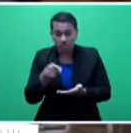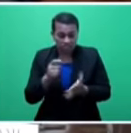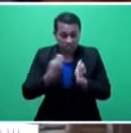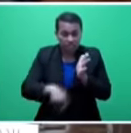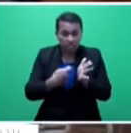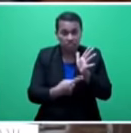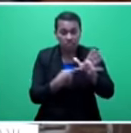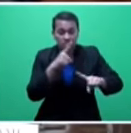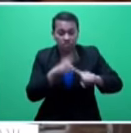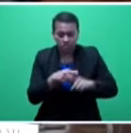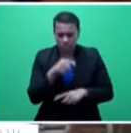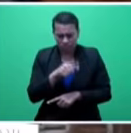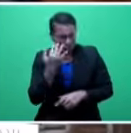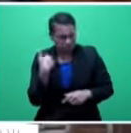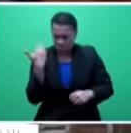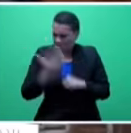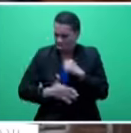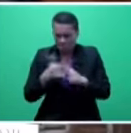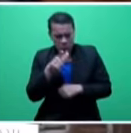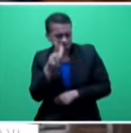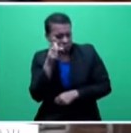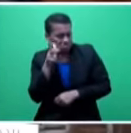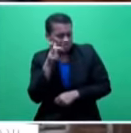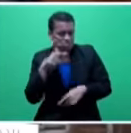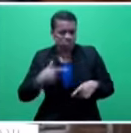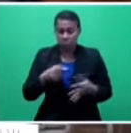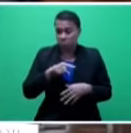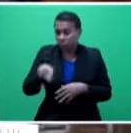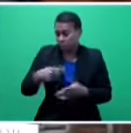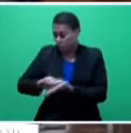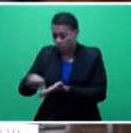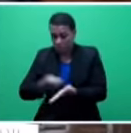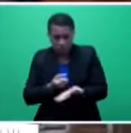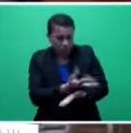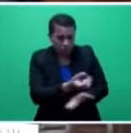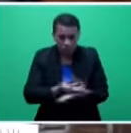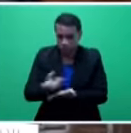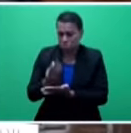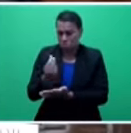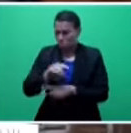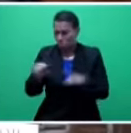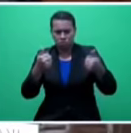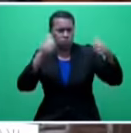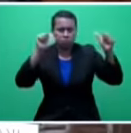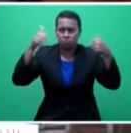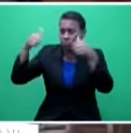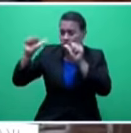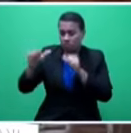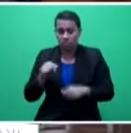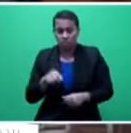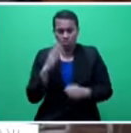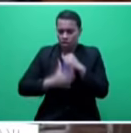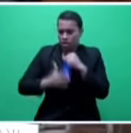way, I have never heard of a poor person spending himself to prosperity. Let alone, I've never heard